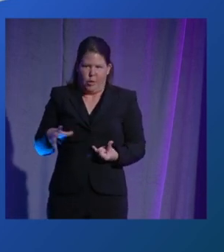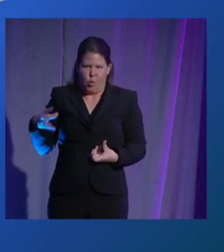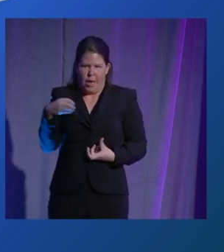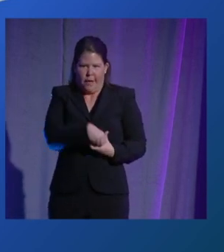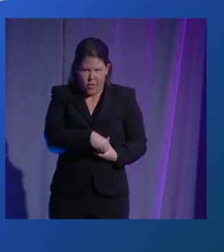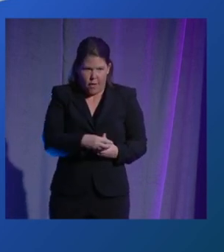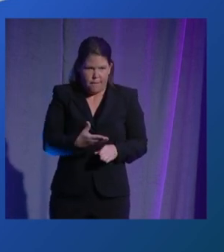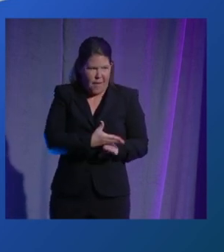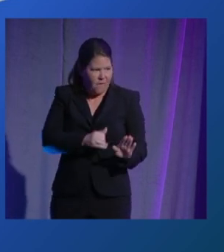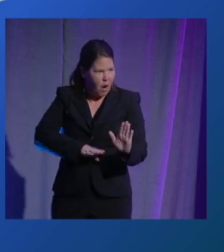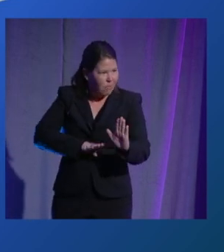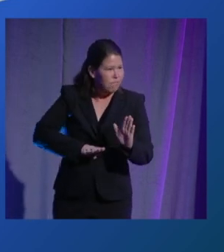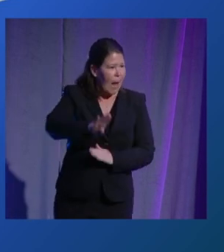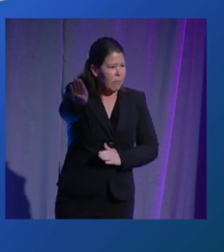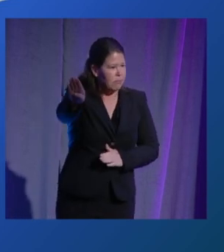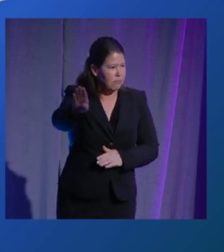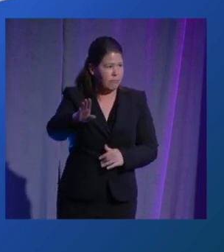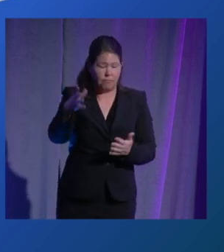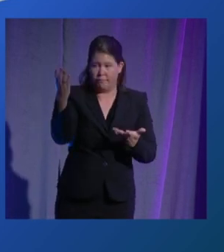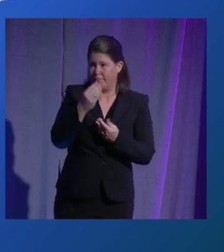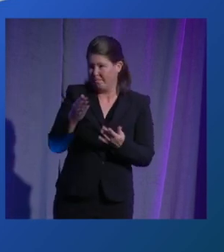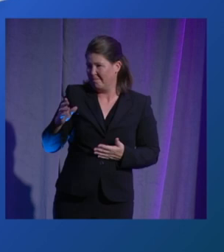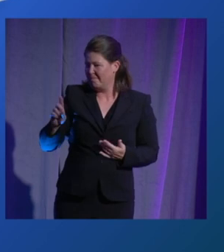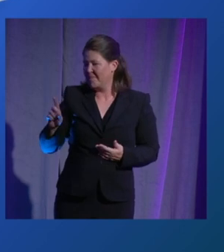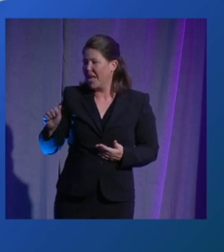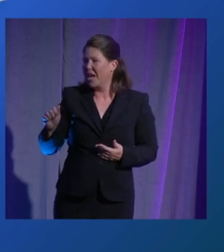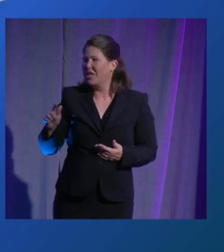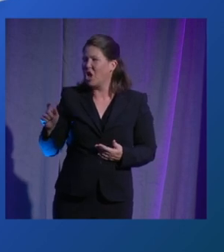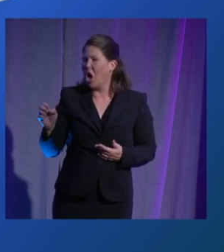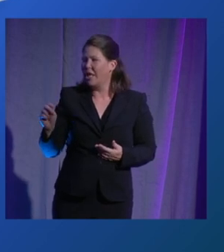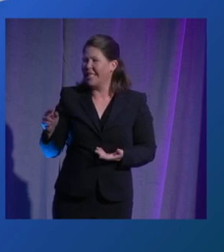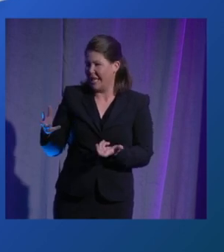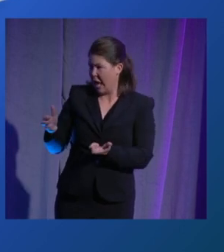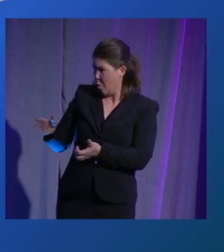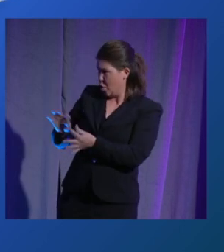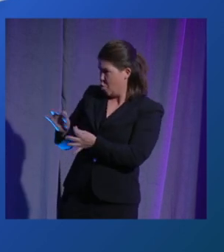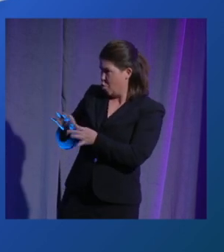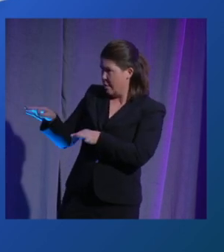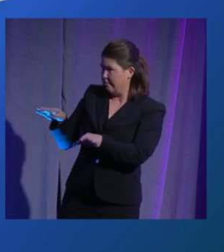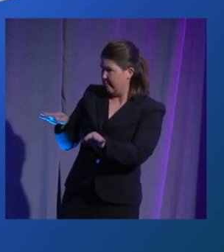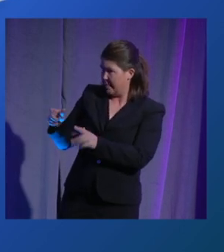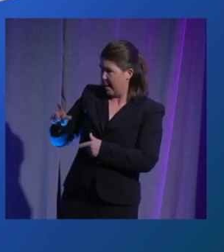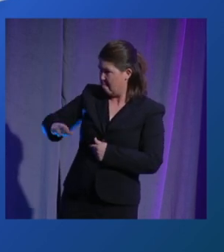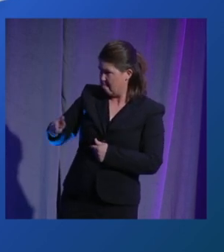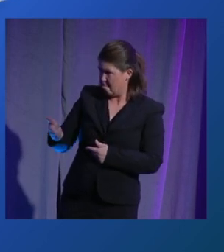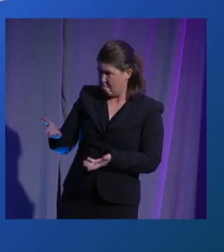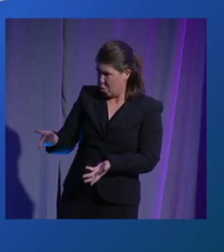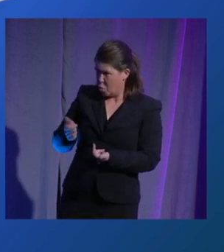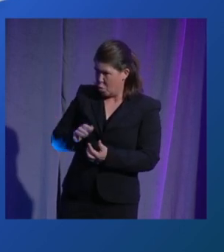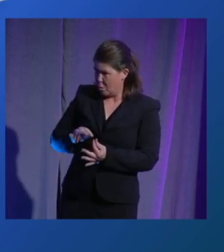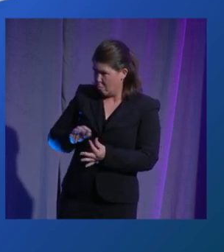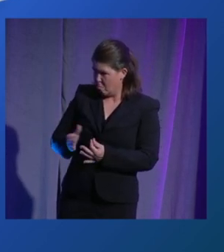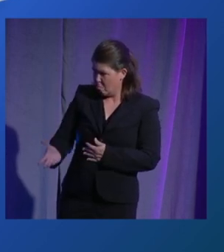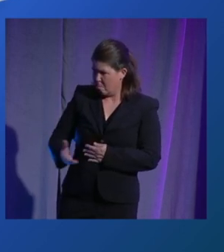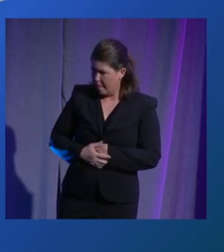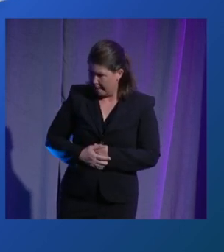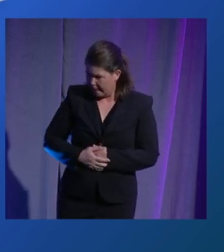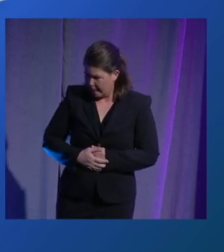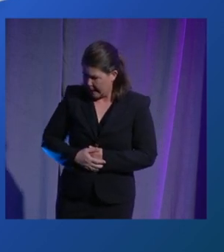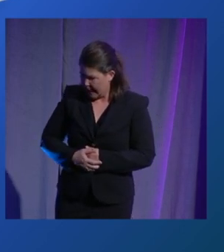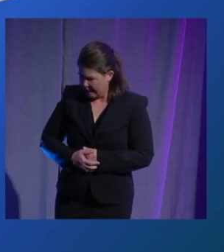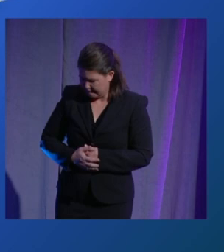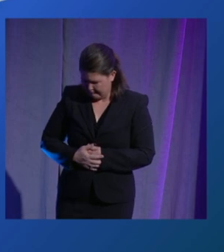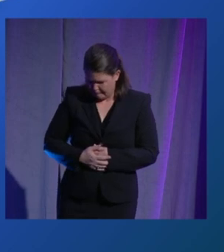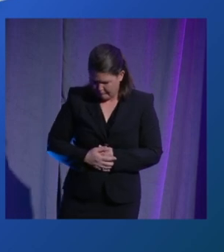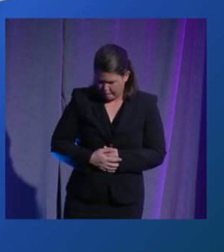is positive momentum Dalton I'll give you a chance to talk about this real quick yeah no I was gonna say um you know back to Patrick's Point